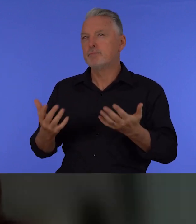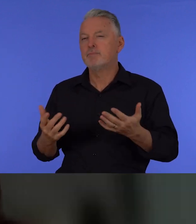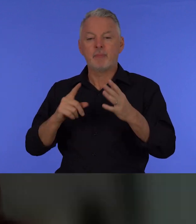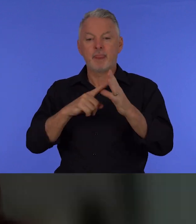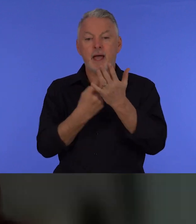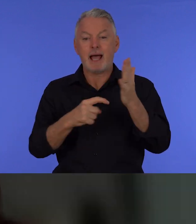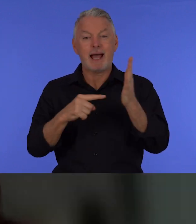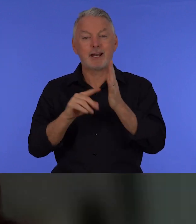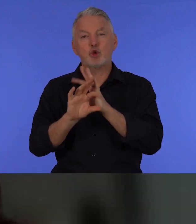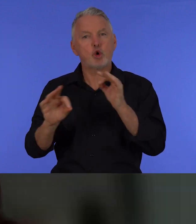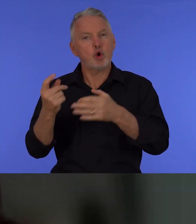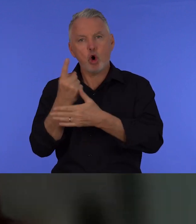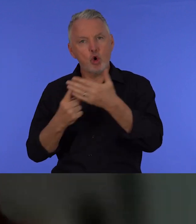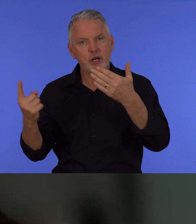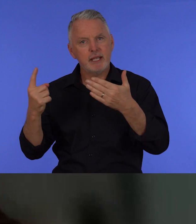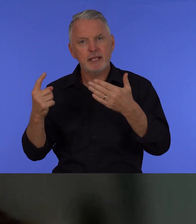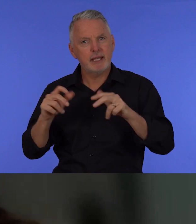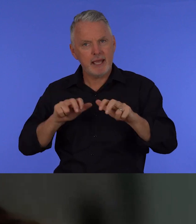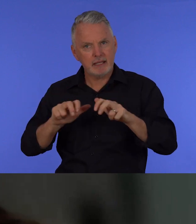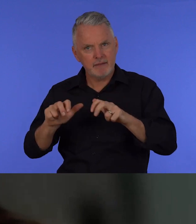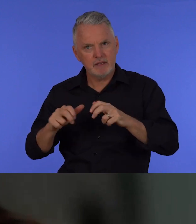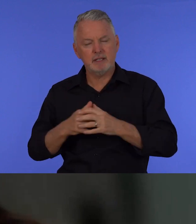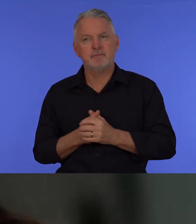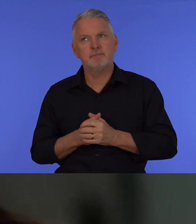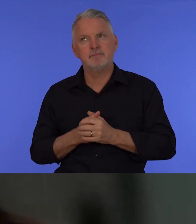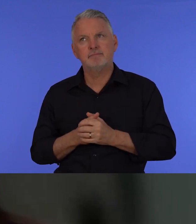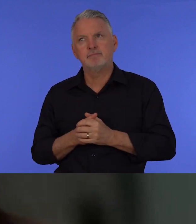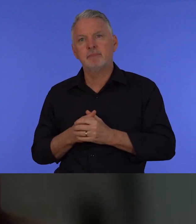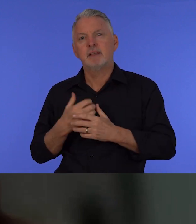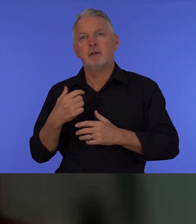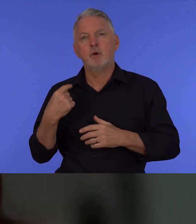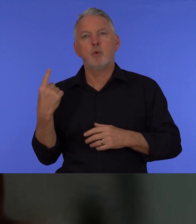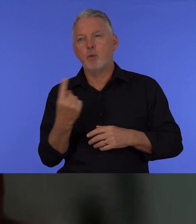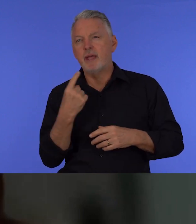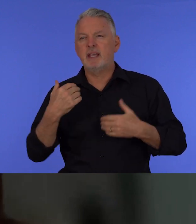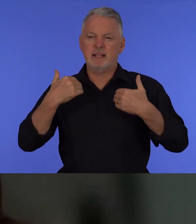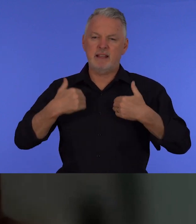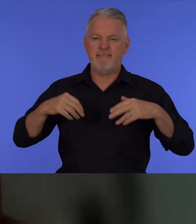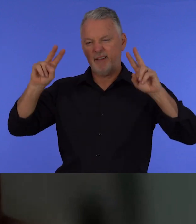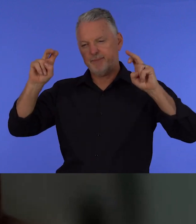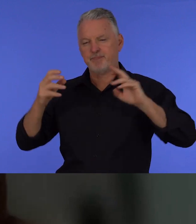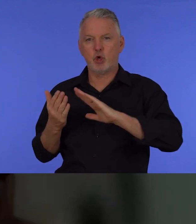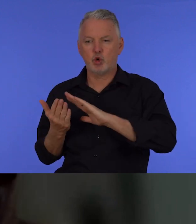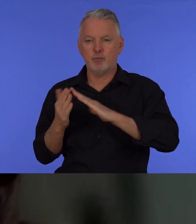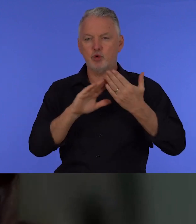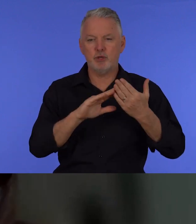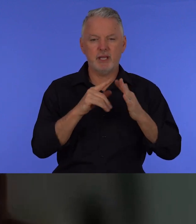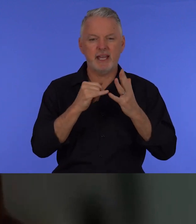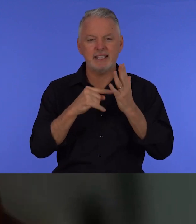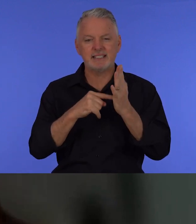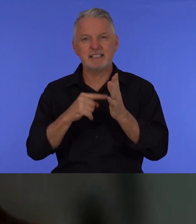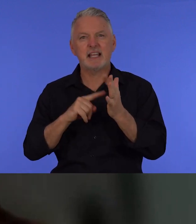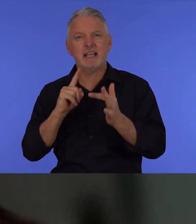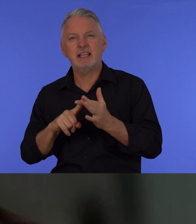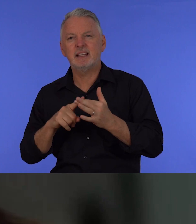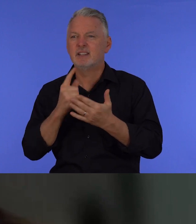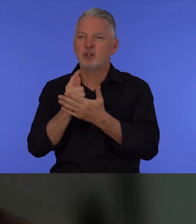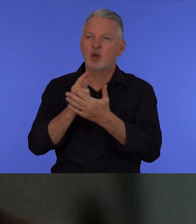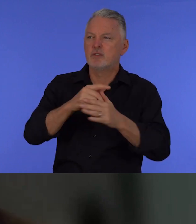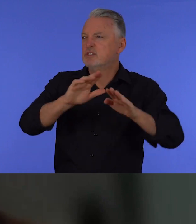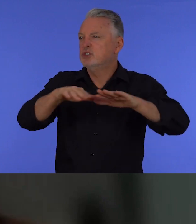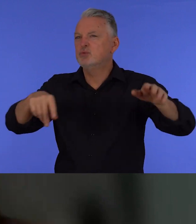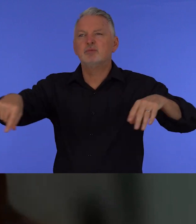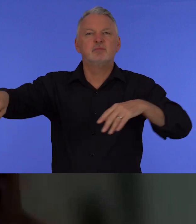think I've always, like, art's not the only activity or the first time she's been included in the community. We live in a sort of a